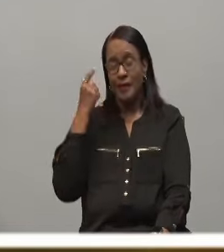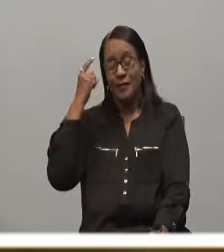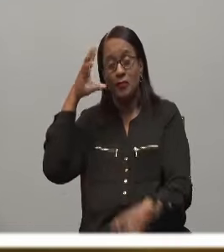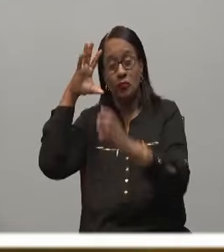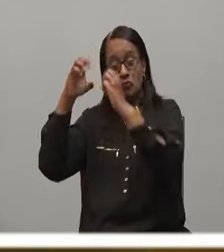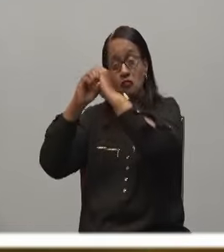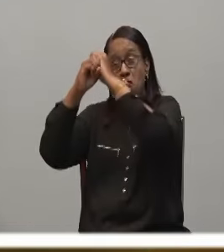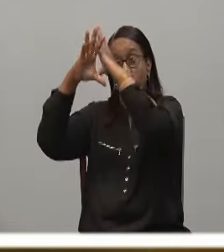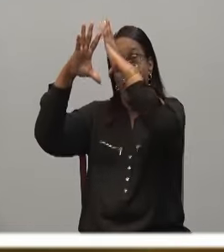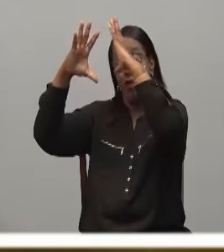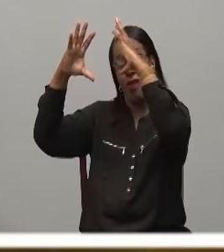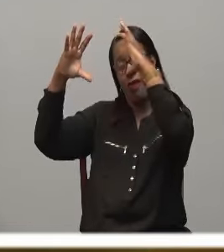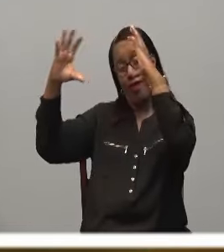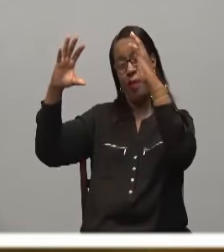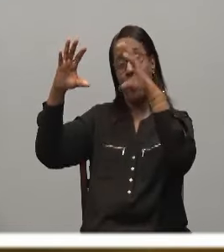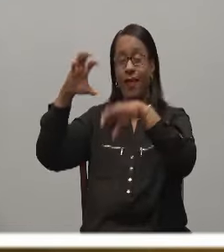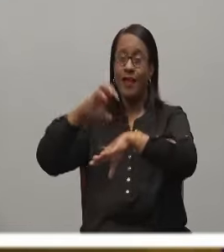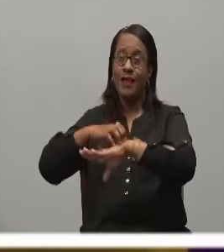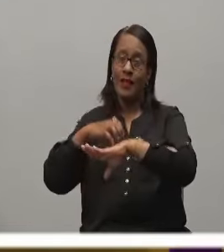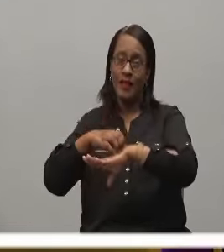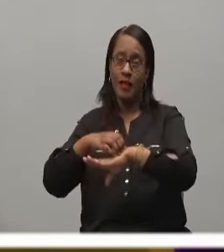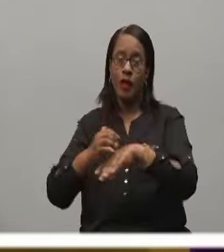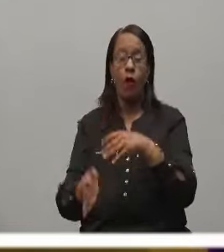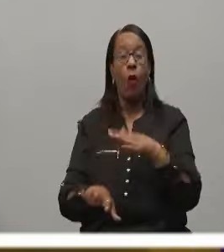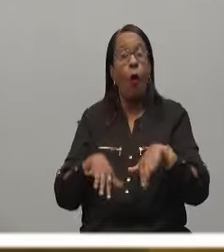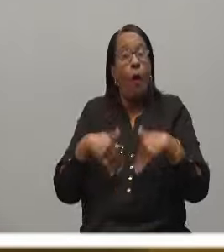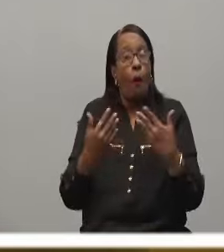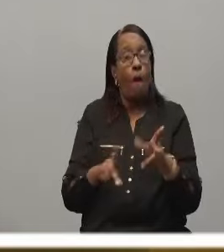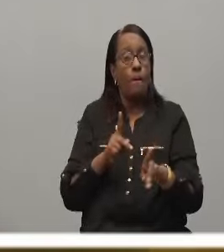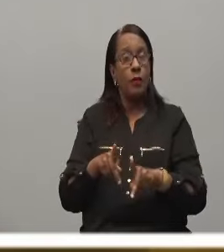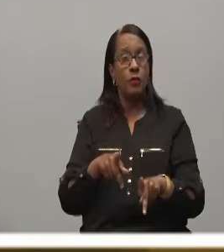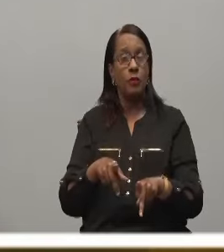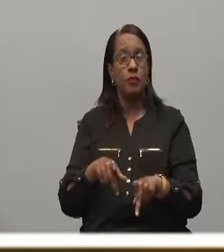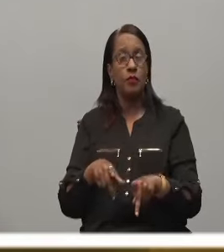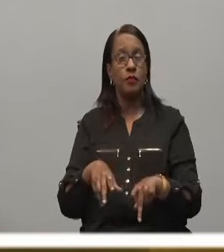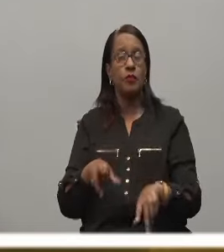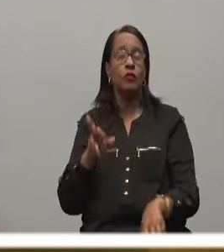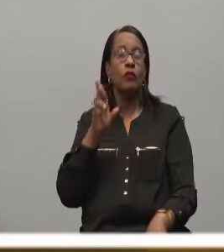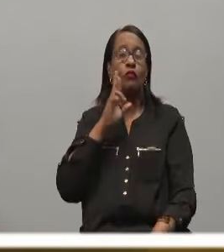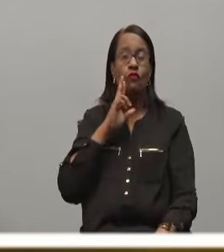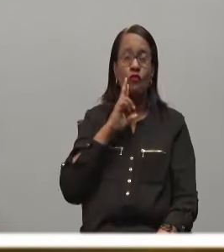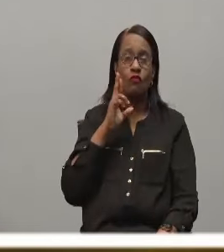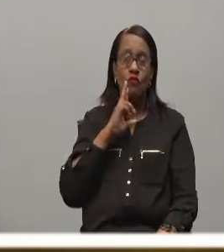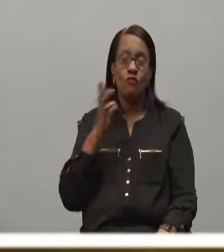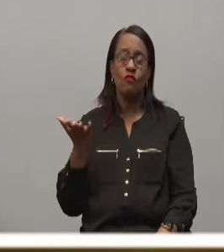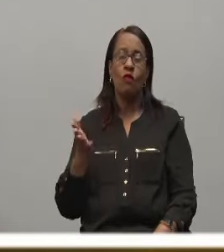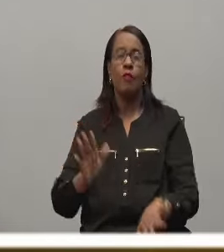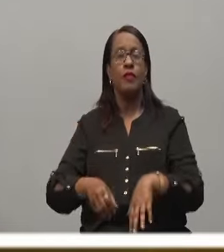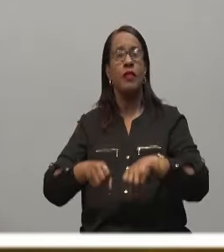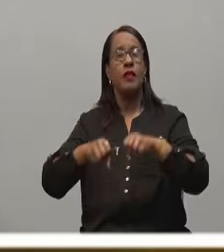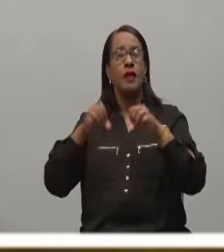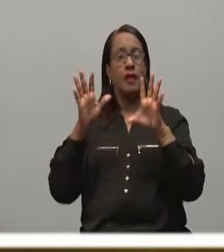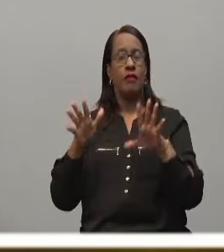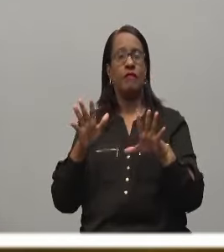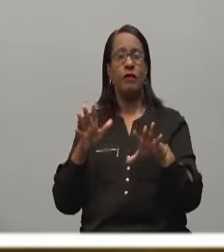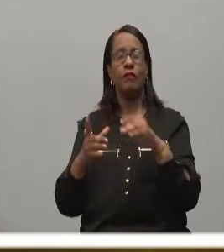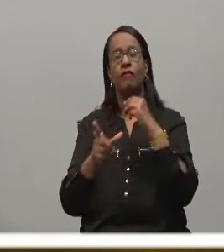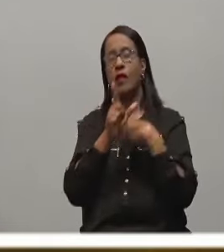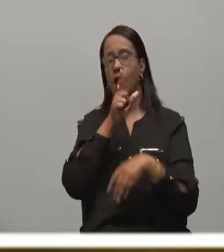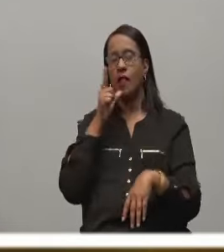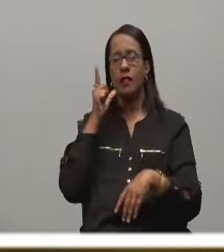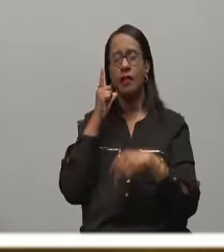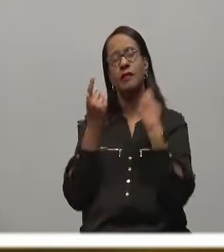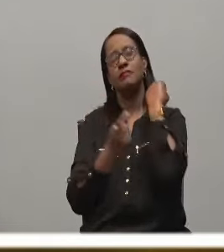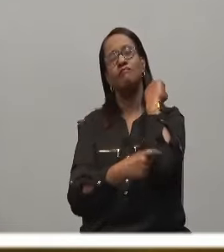in front of you, is just so compelling. Whatever you choose to give up, no matter what it is, that's